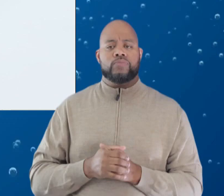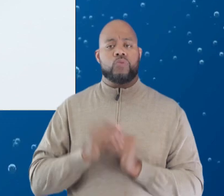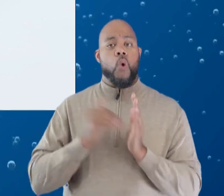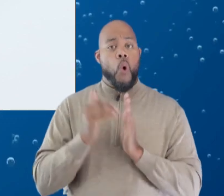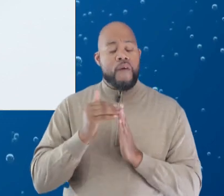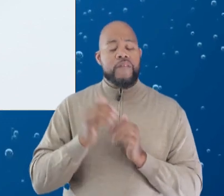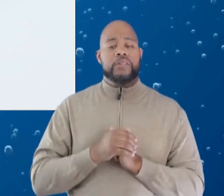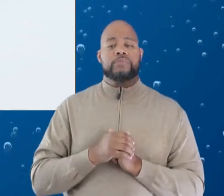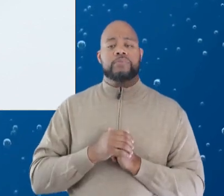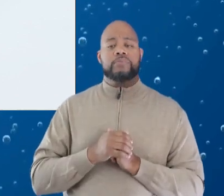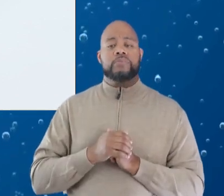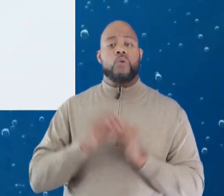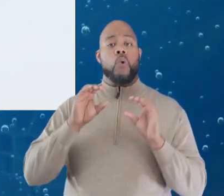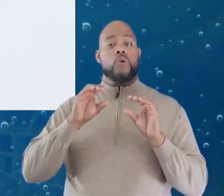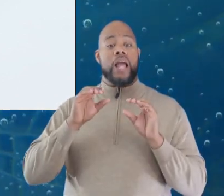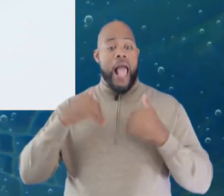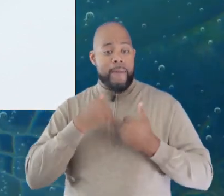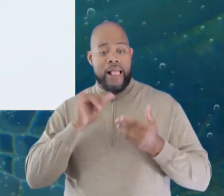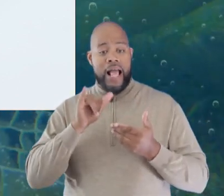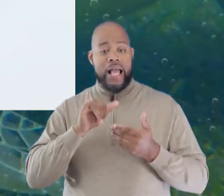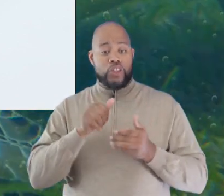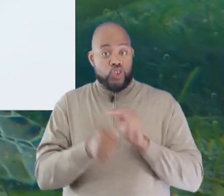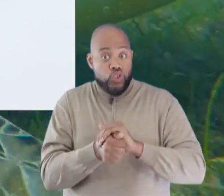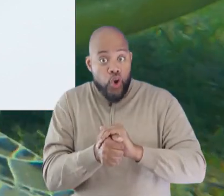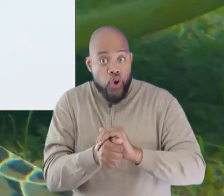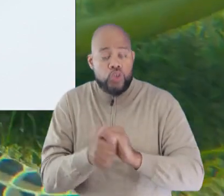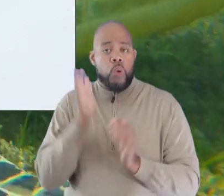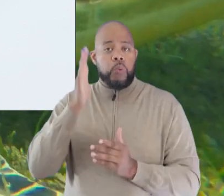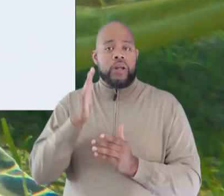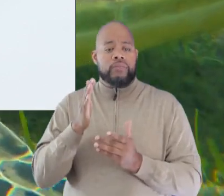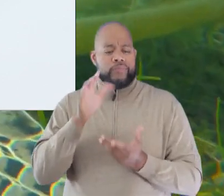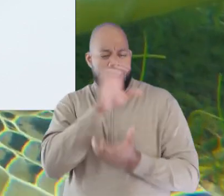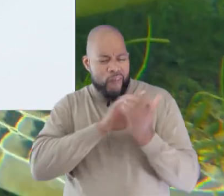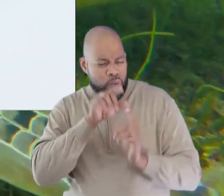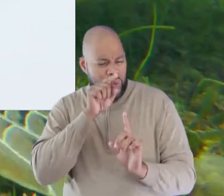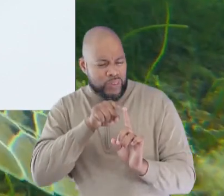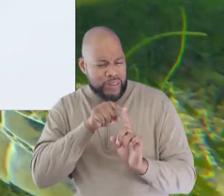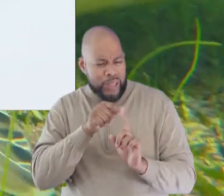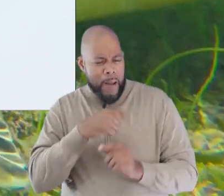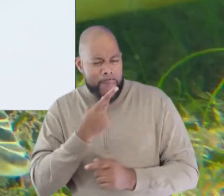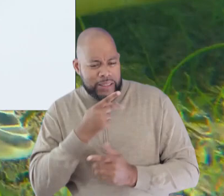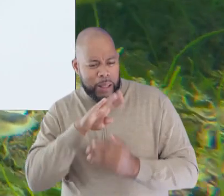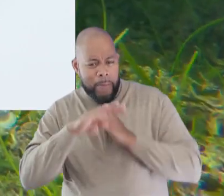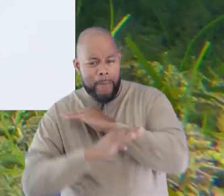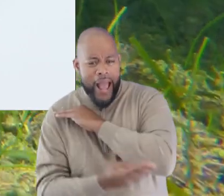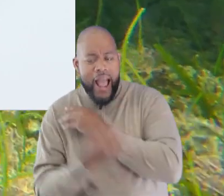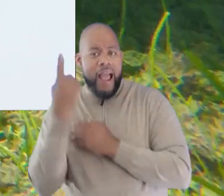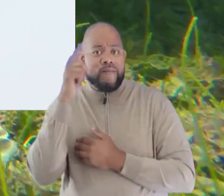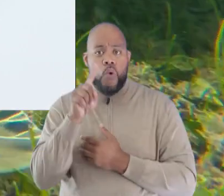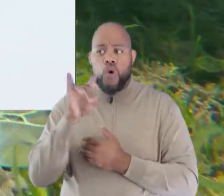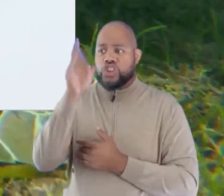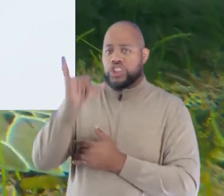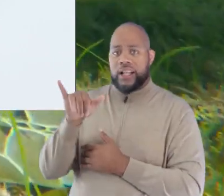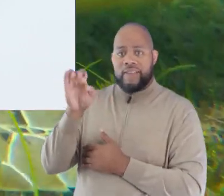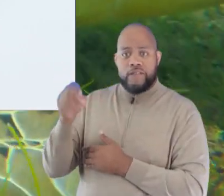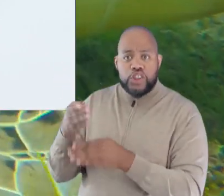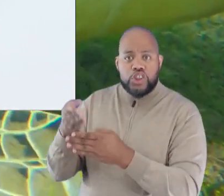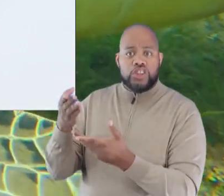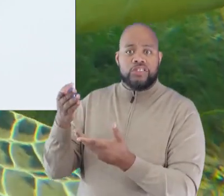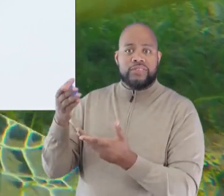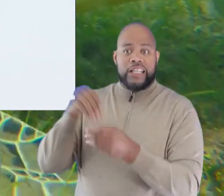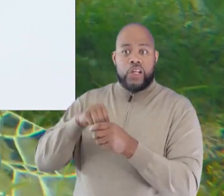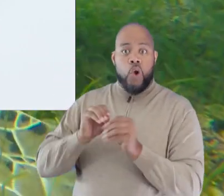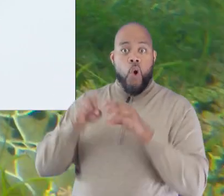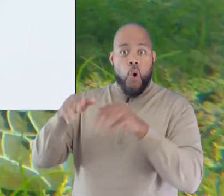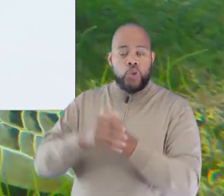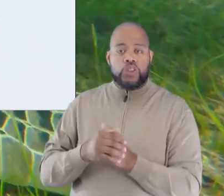oceans. Oftentimes, organisms like sea turtles will confuse a plastic bag for jellies or jellyfish